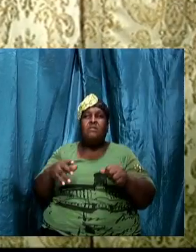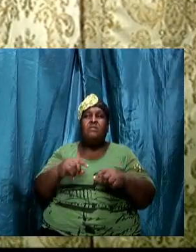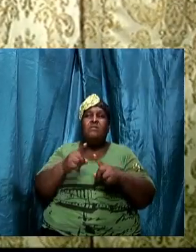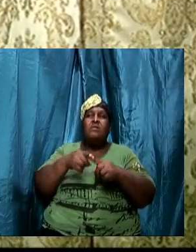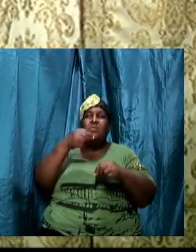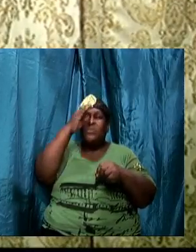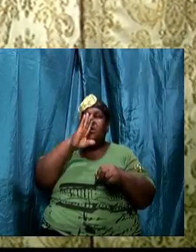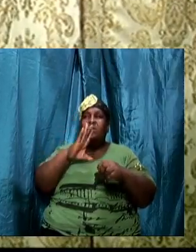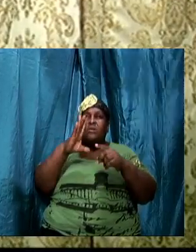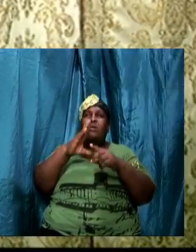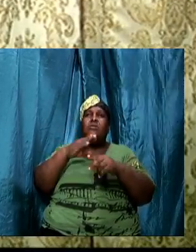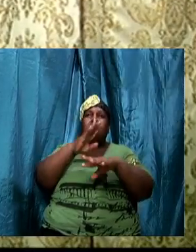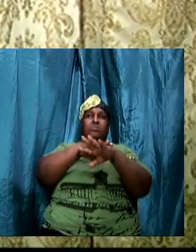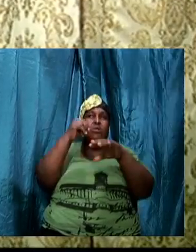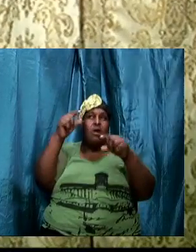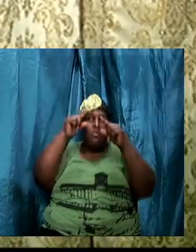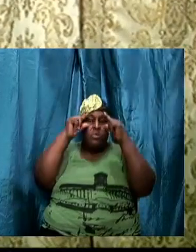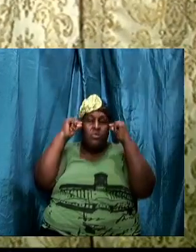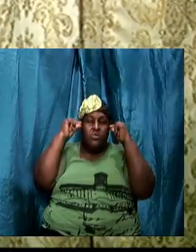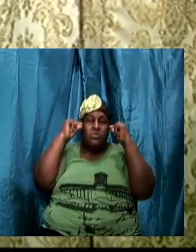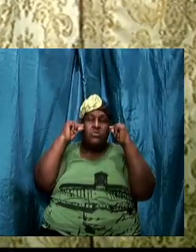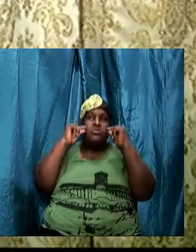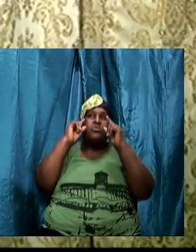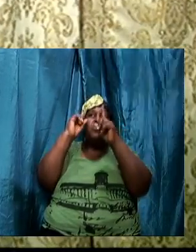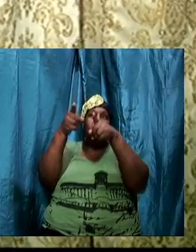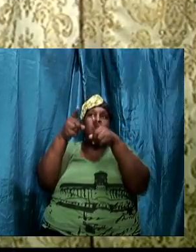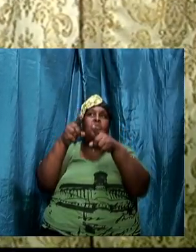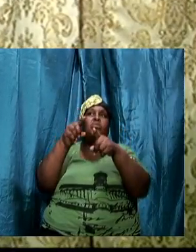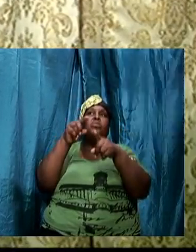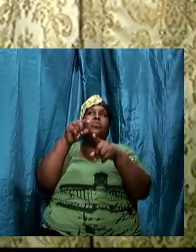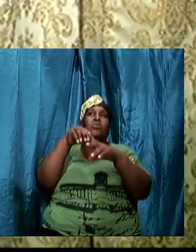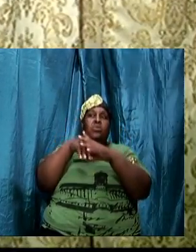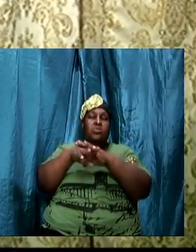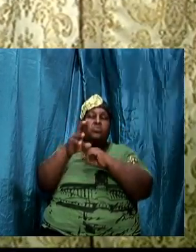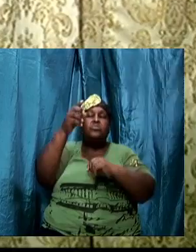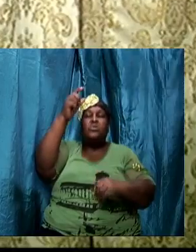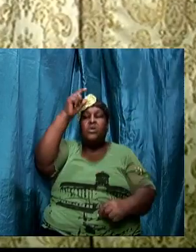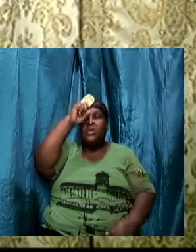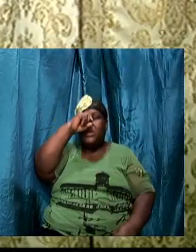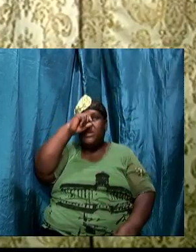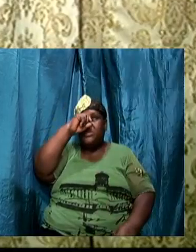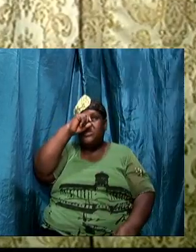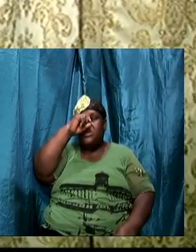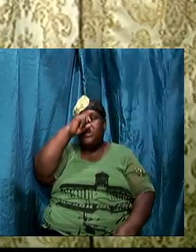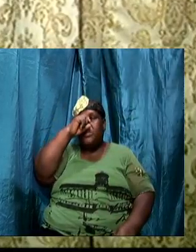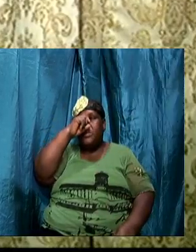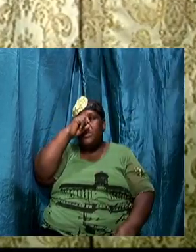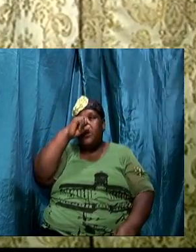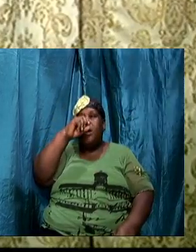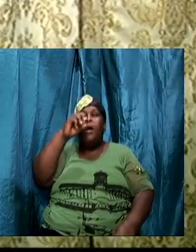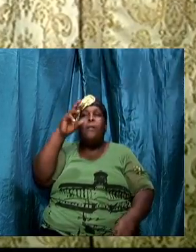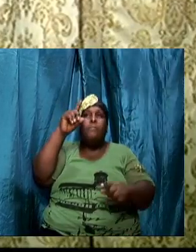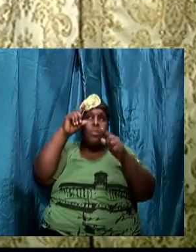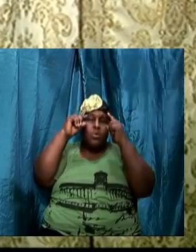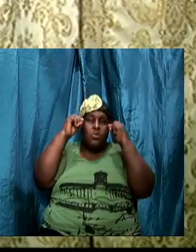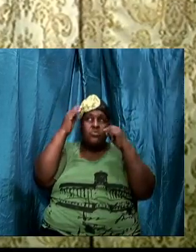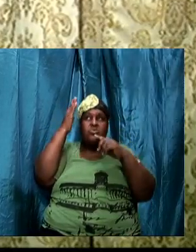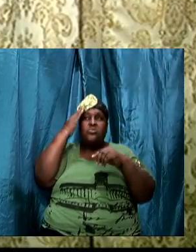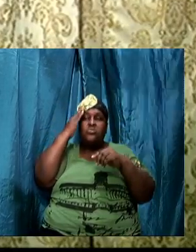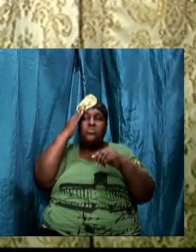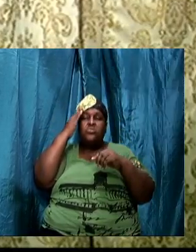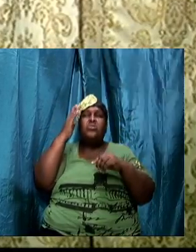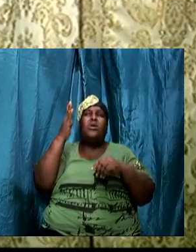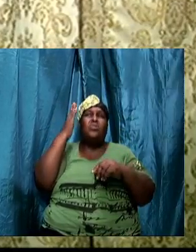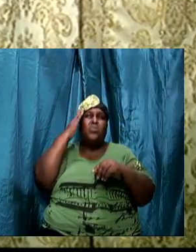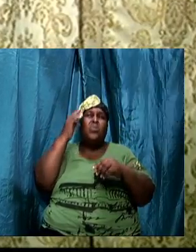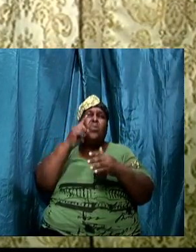to speak to the Pharaohs, yes, Moses knew, he recognized what was going to happen, because